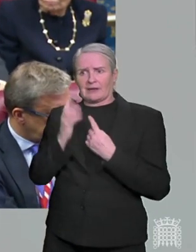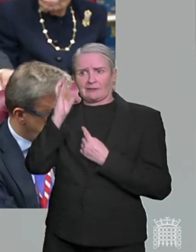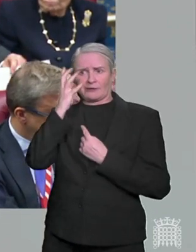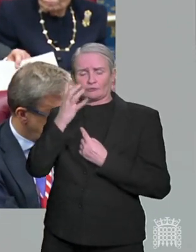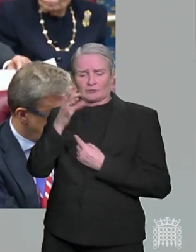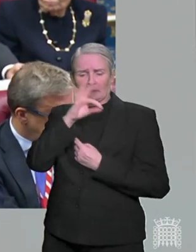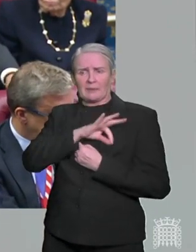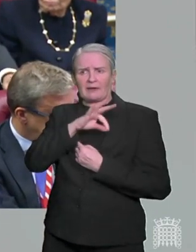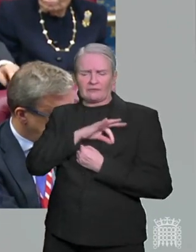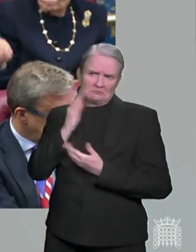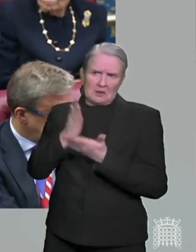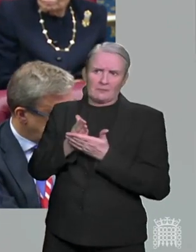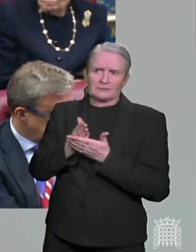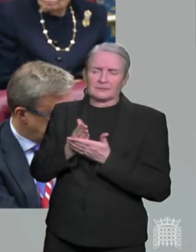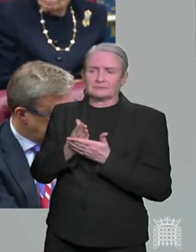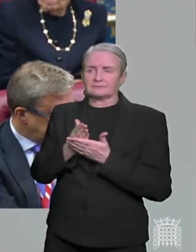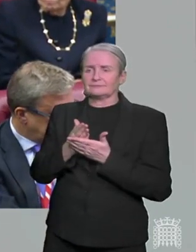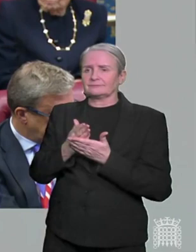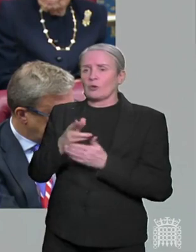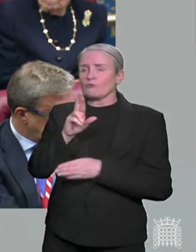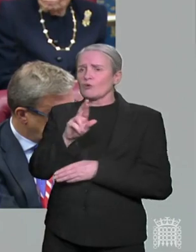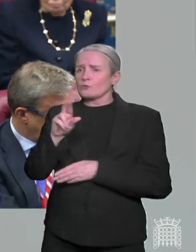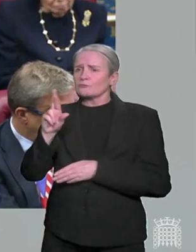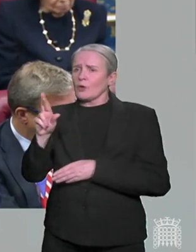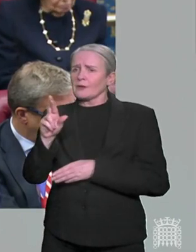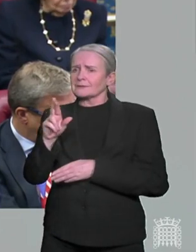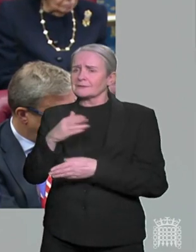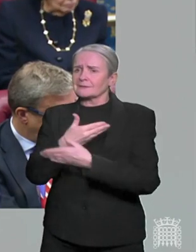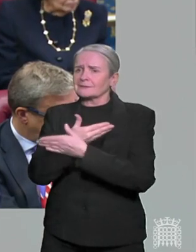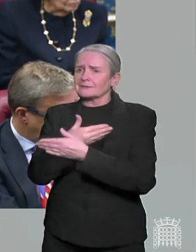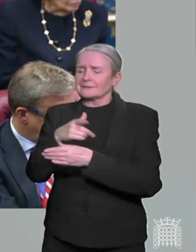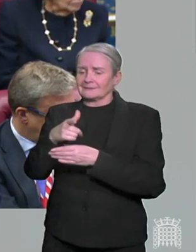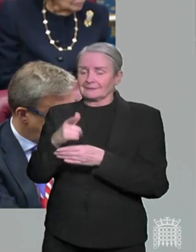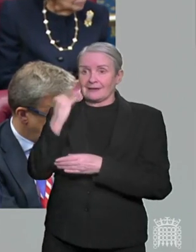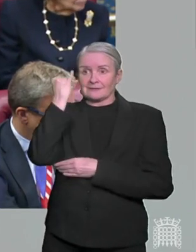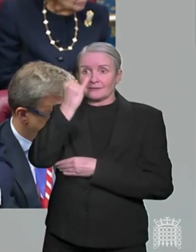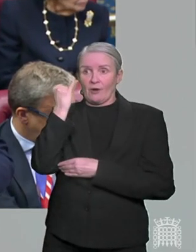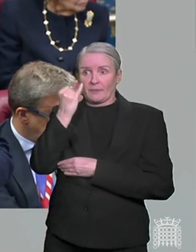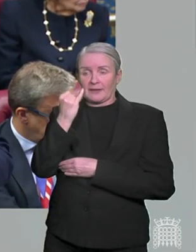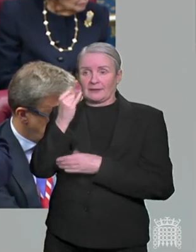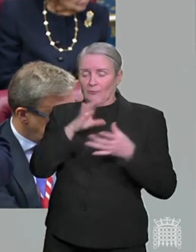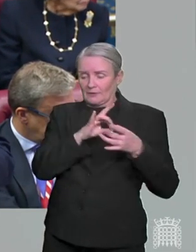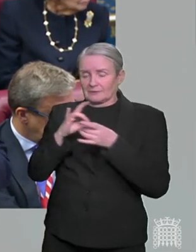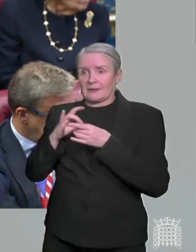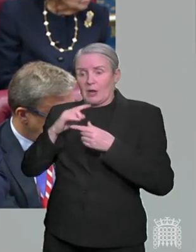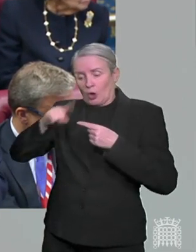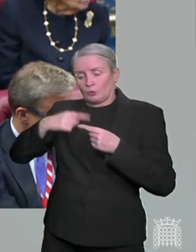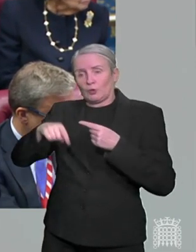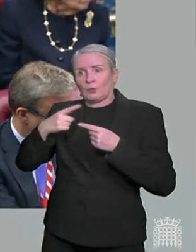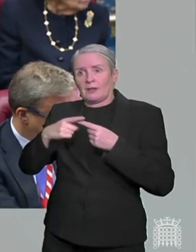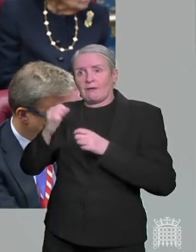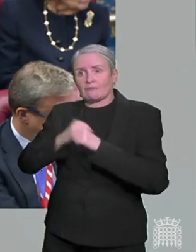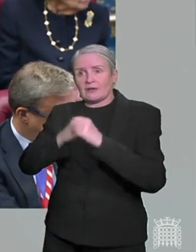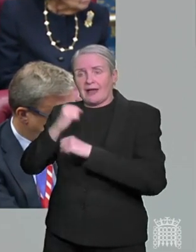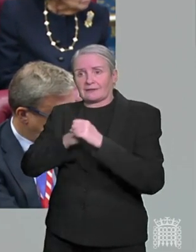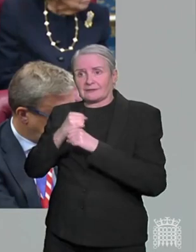in Derby are going to be providing the nuclear reactors for these submarines, not just for the ones that we use, but also